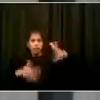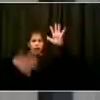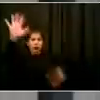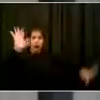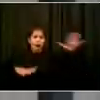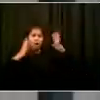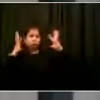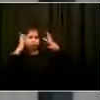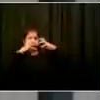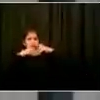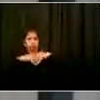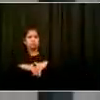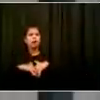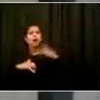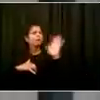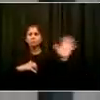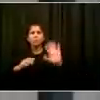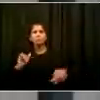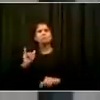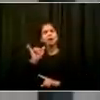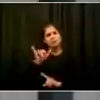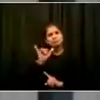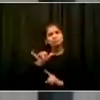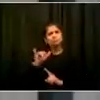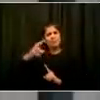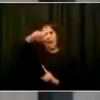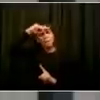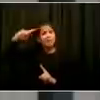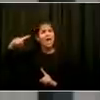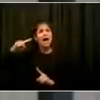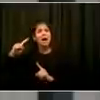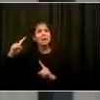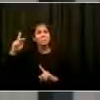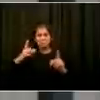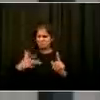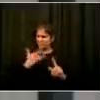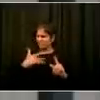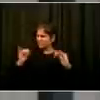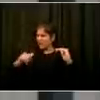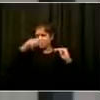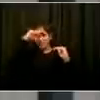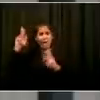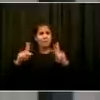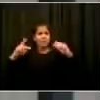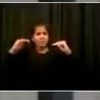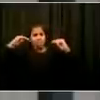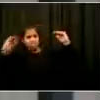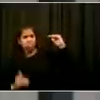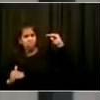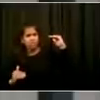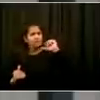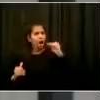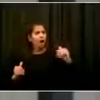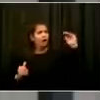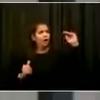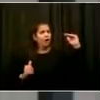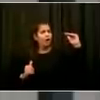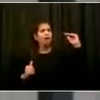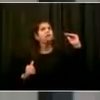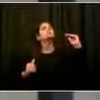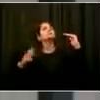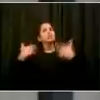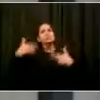equitable access to New York City contracts. When the collaborative came to you, we wanted to see a shift. We wanted New